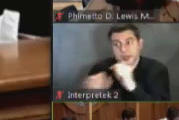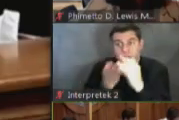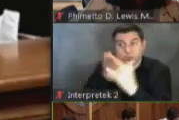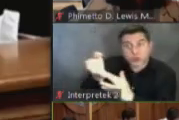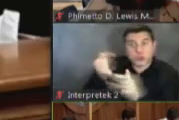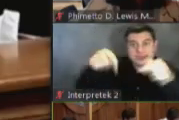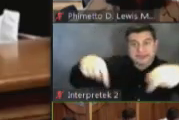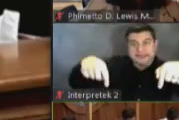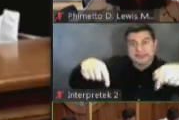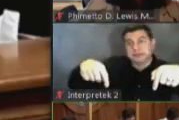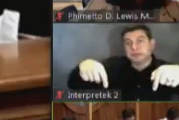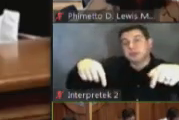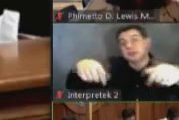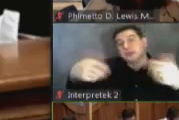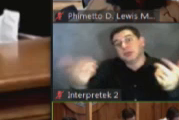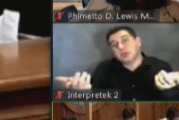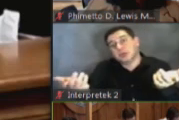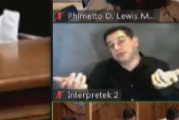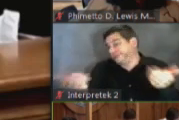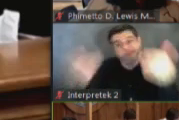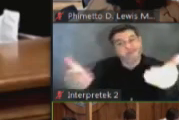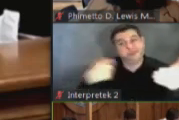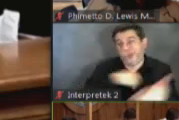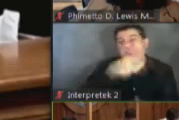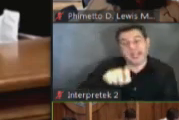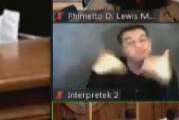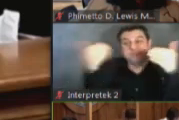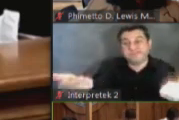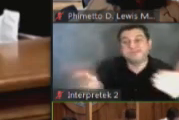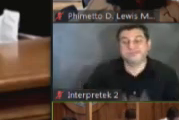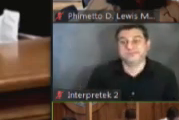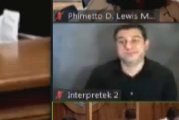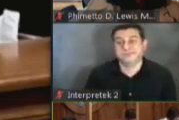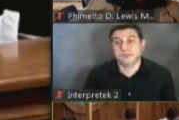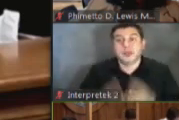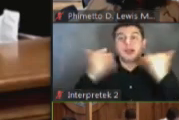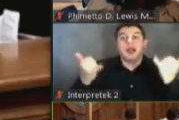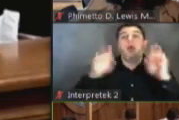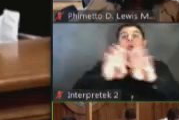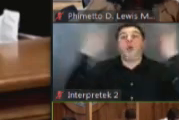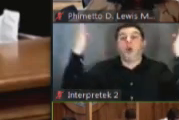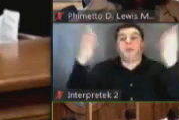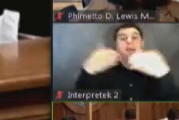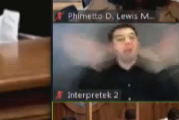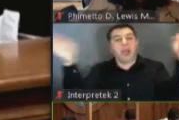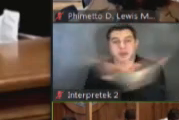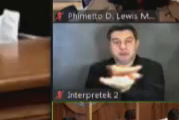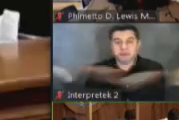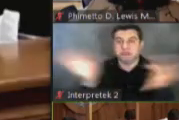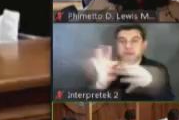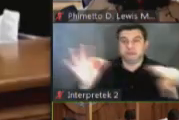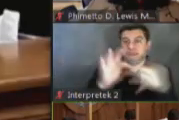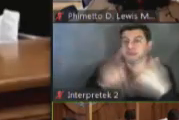moving forward. And so with that, I will open it up for public comment, and we will start off with folks in the